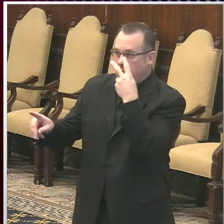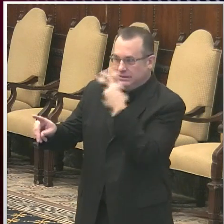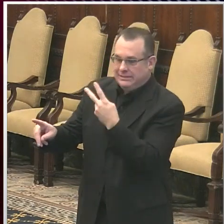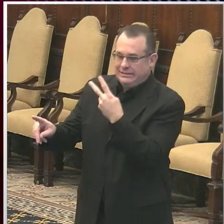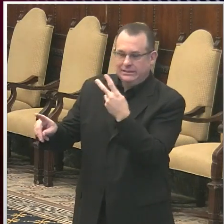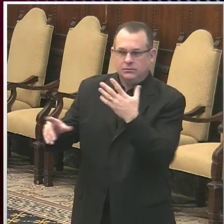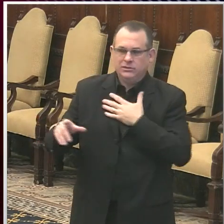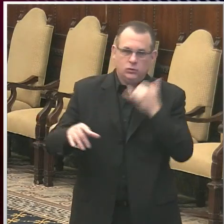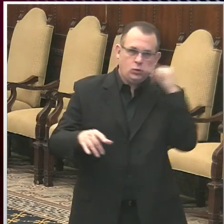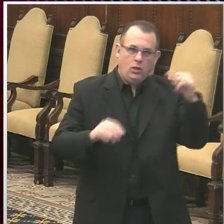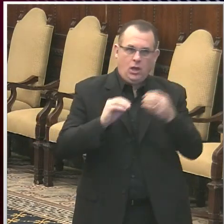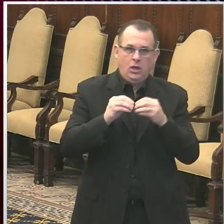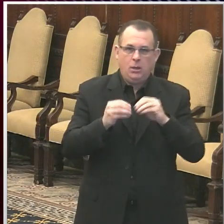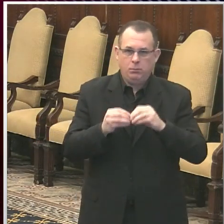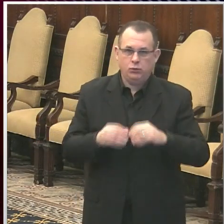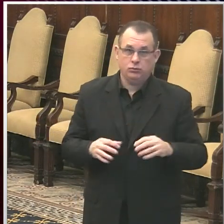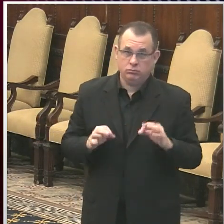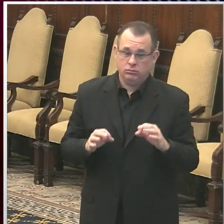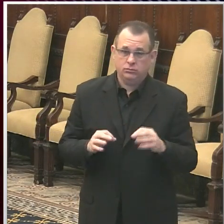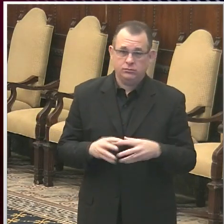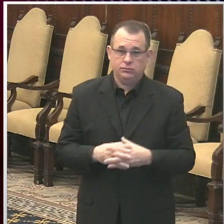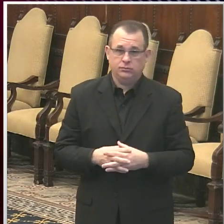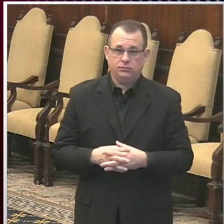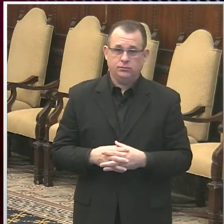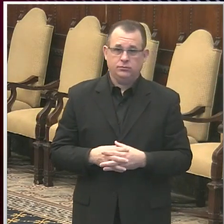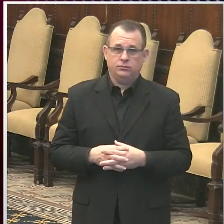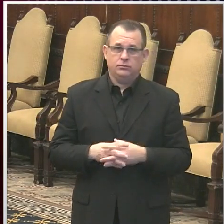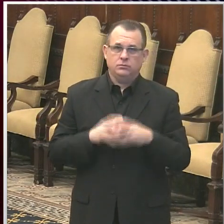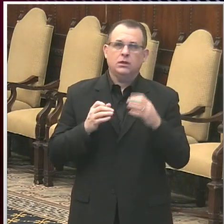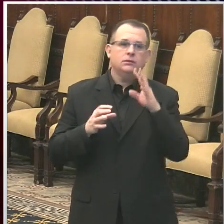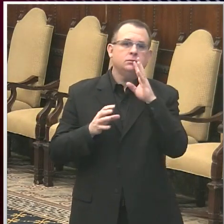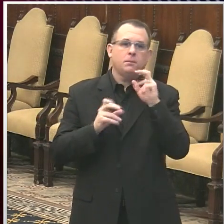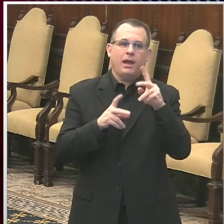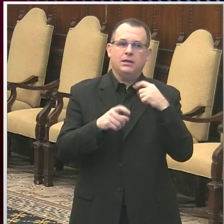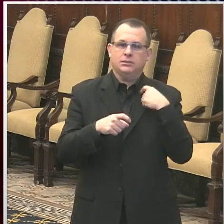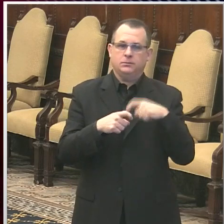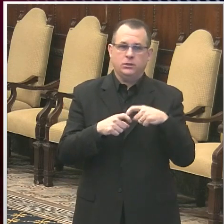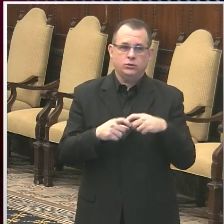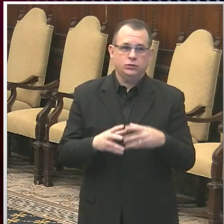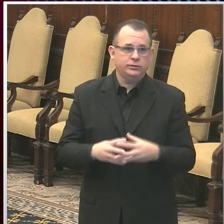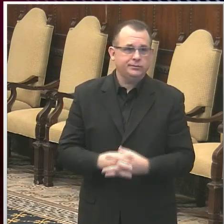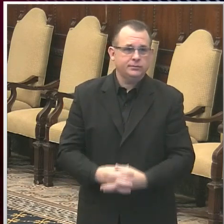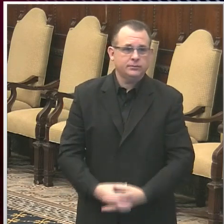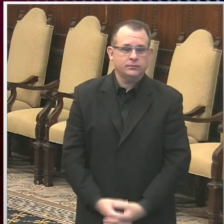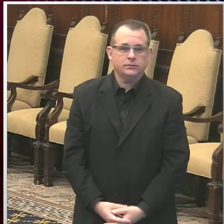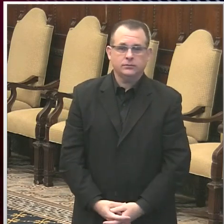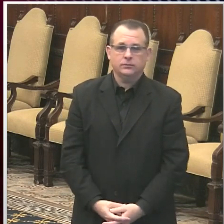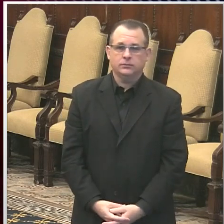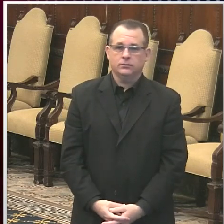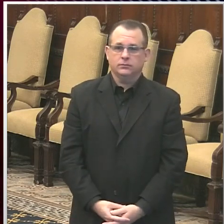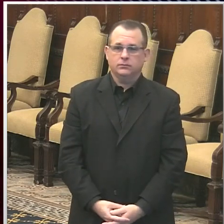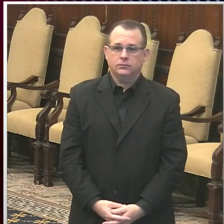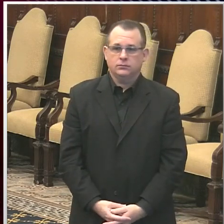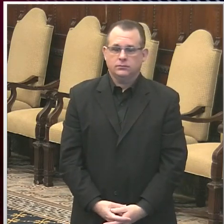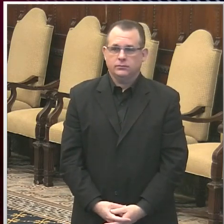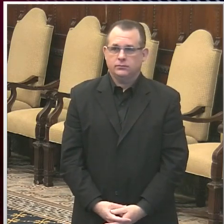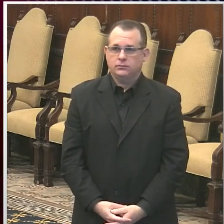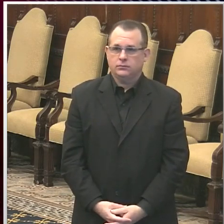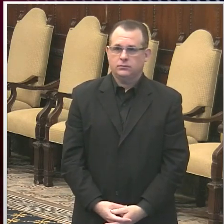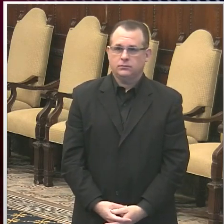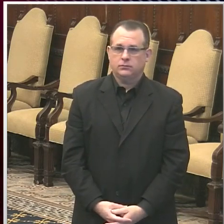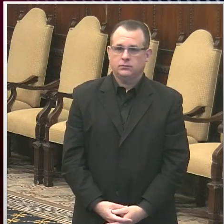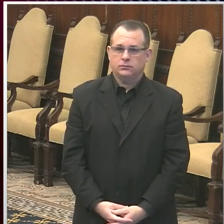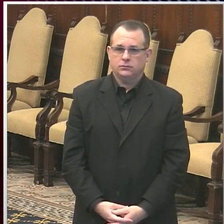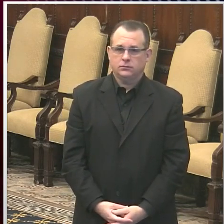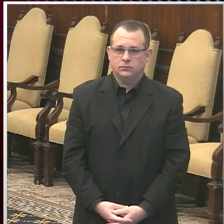Nosotros nos preocupa también extremadamente que esto haya sucedido. Estamos de acuerdo con usted en esta observación y nosotros tenemos una